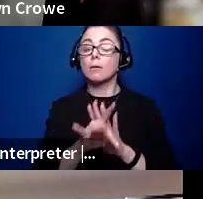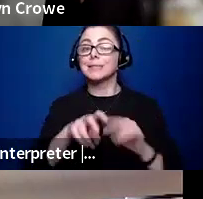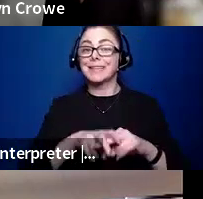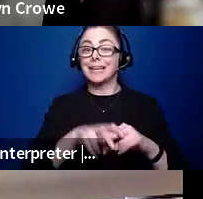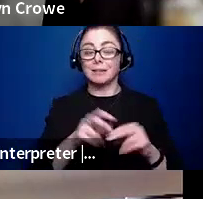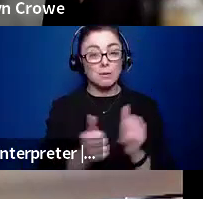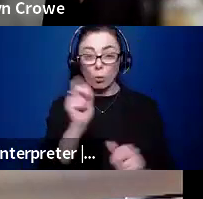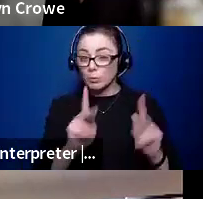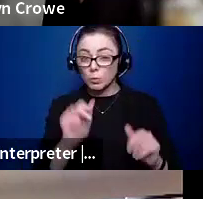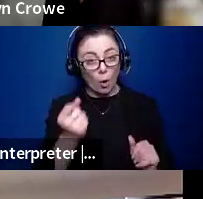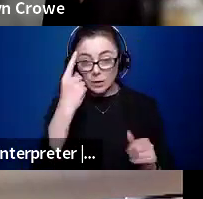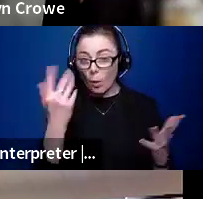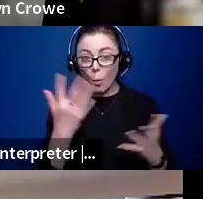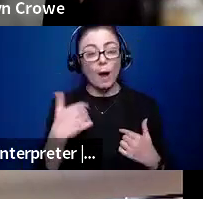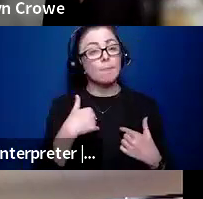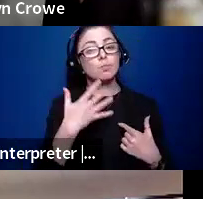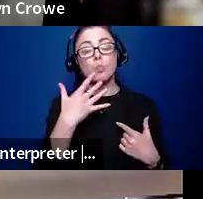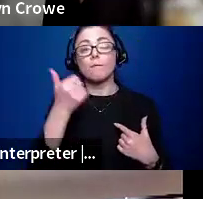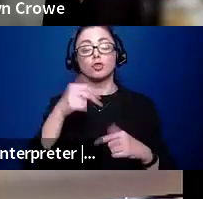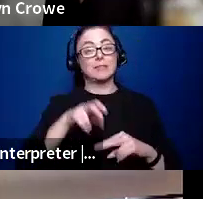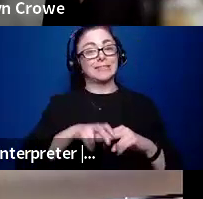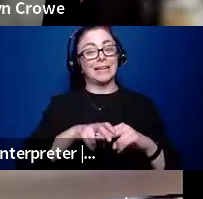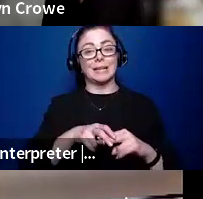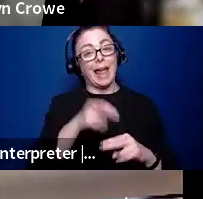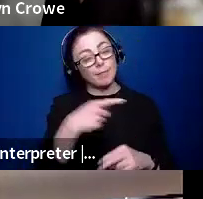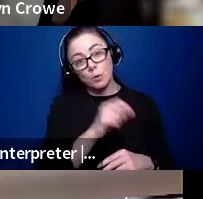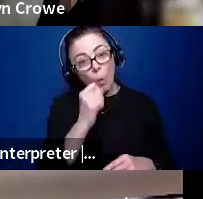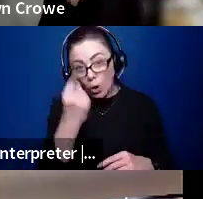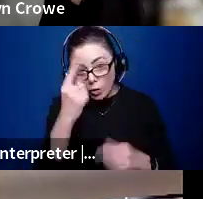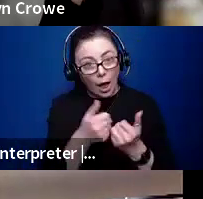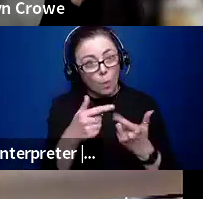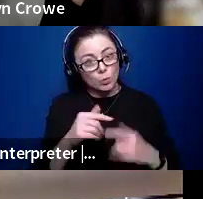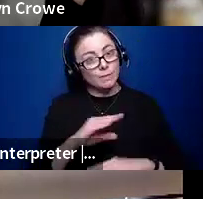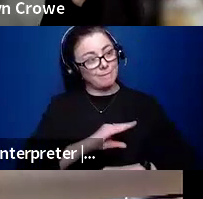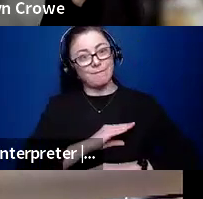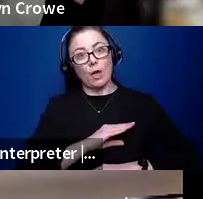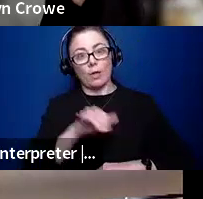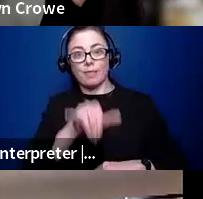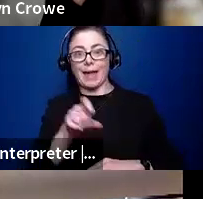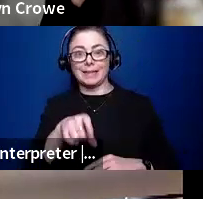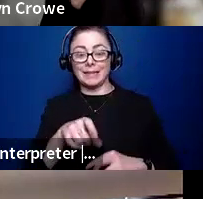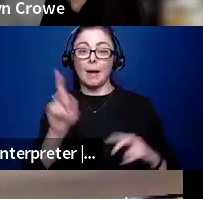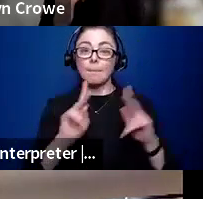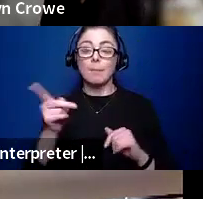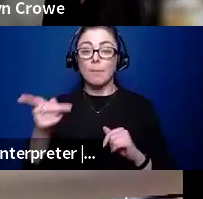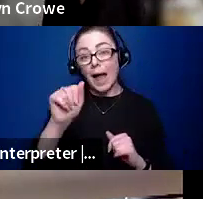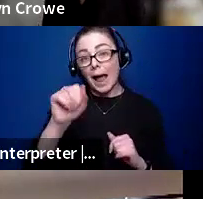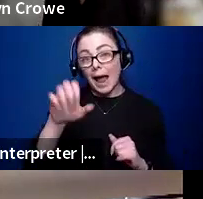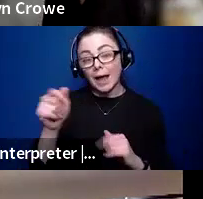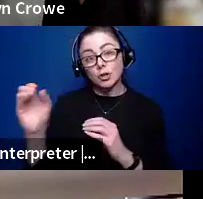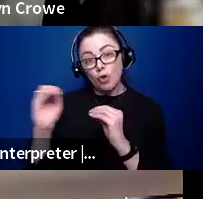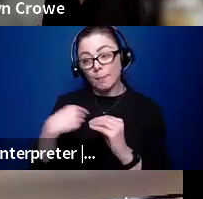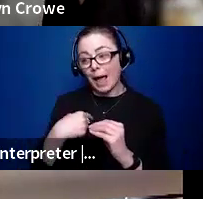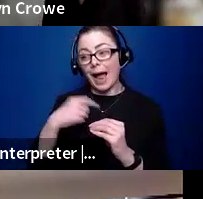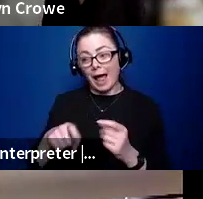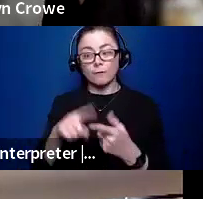do not understand what preferential seating is, nor do they understand how to fulfill that need. And the people at the AEA taught me that I have